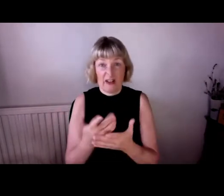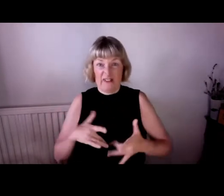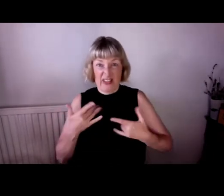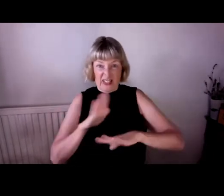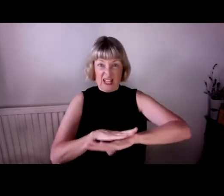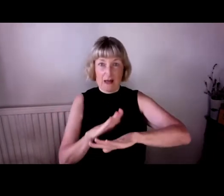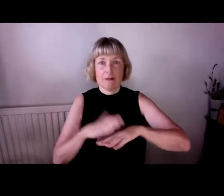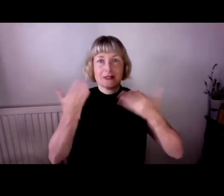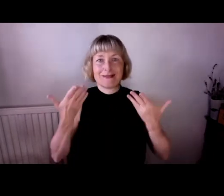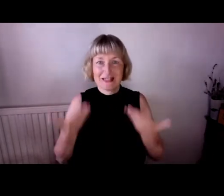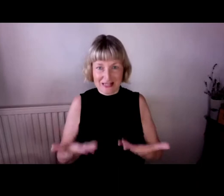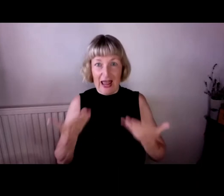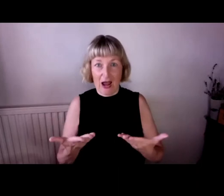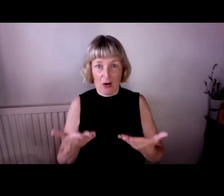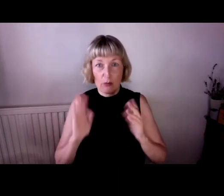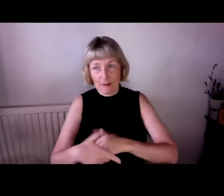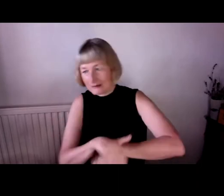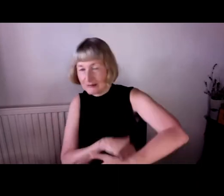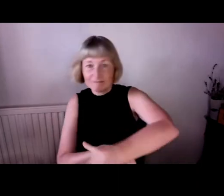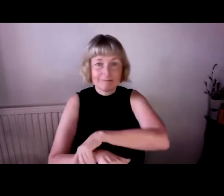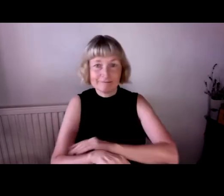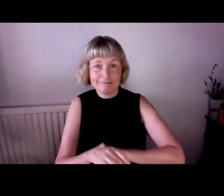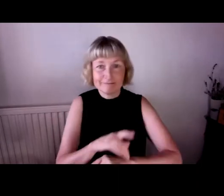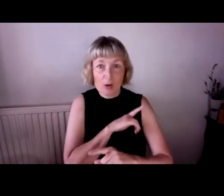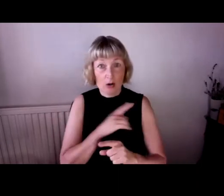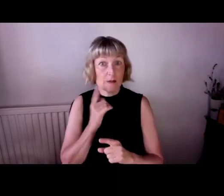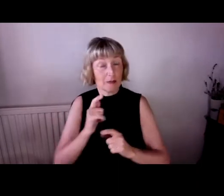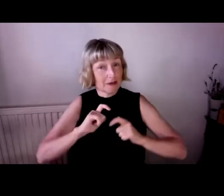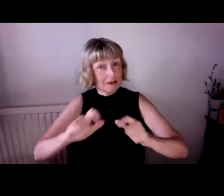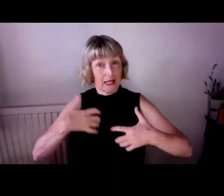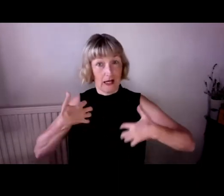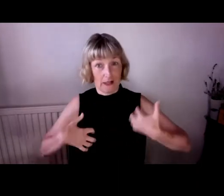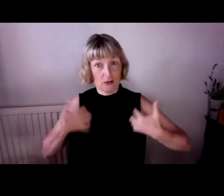time is now. We need to grasp it while people are still interested in the medium.